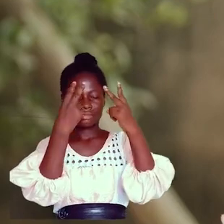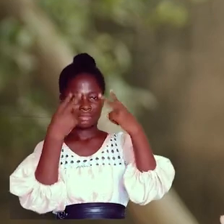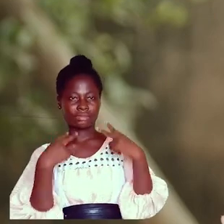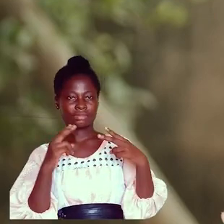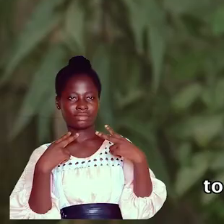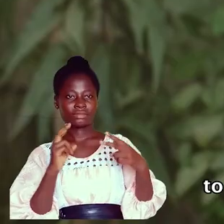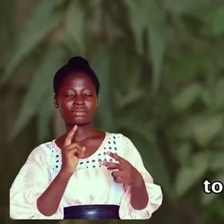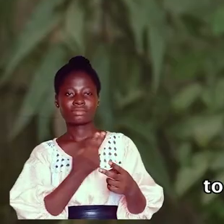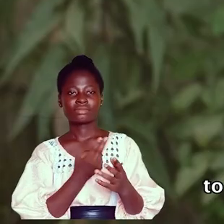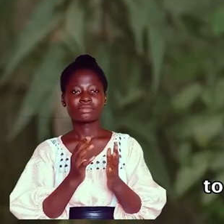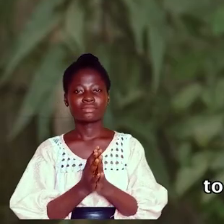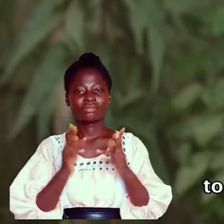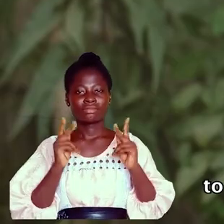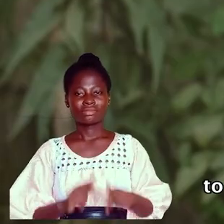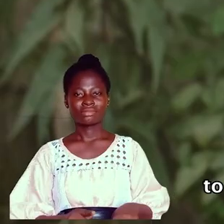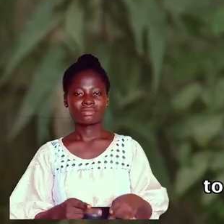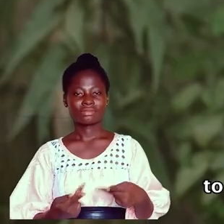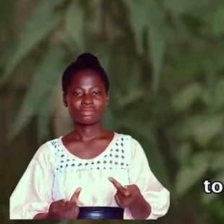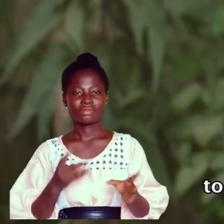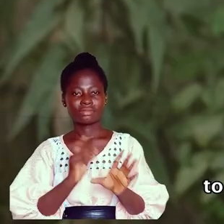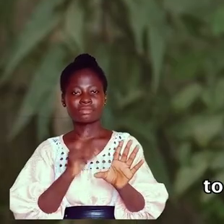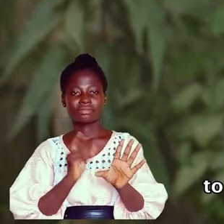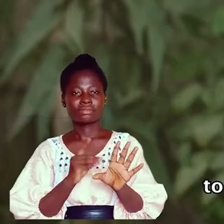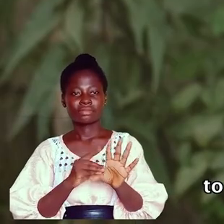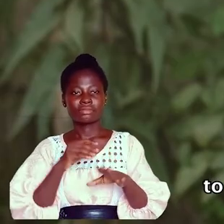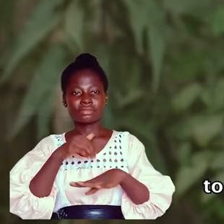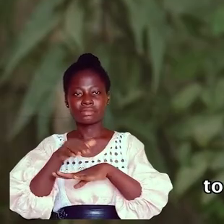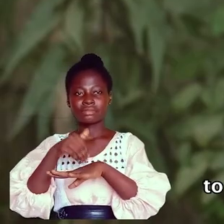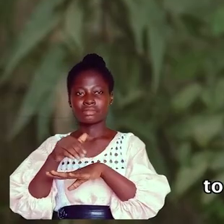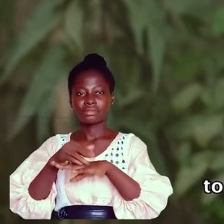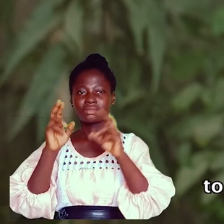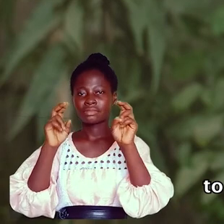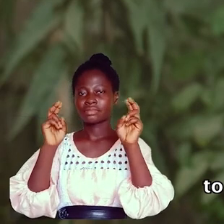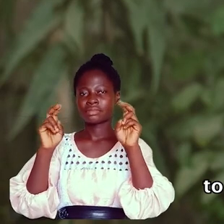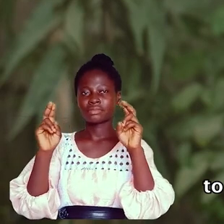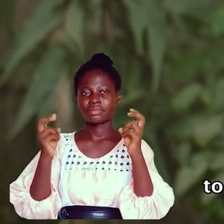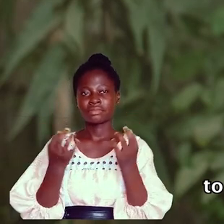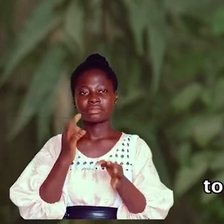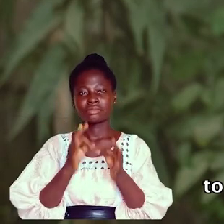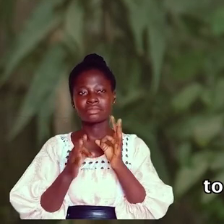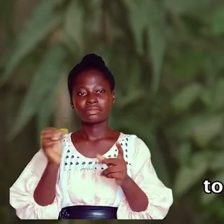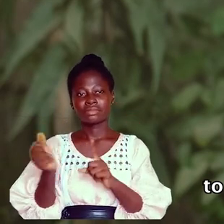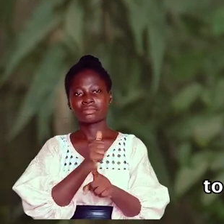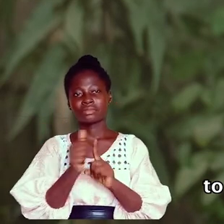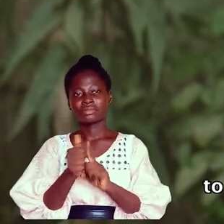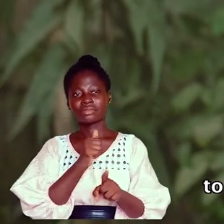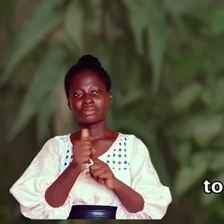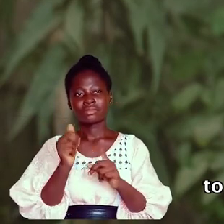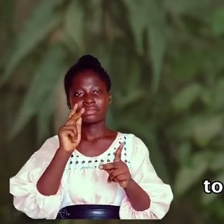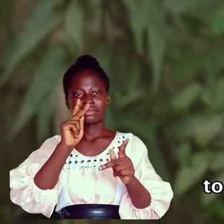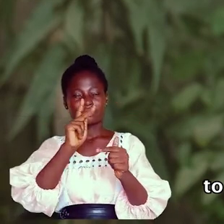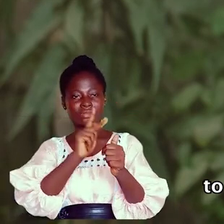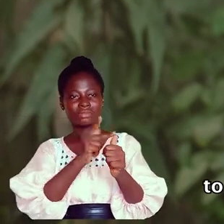on us. Persons with disabilities will be encouraged to send their cases when they are abused if priority is given